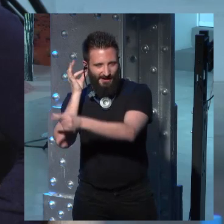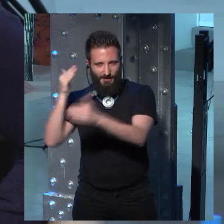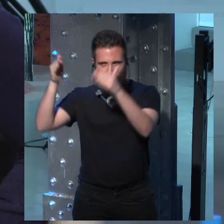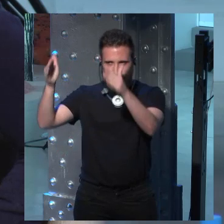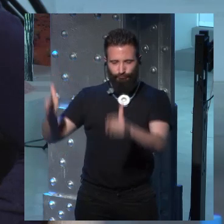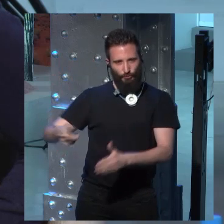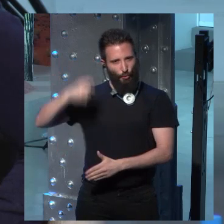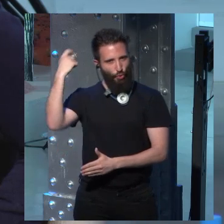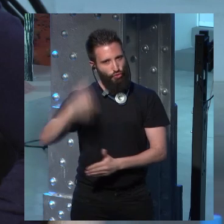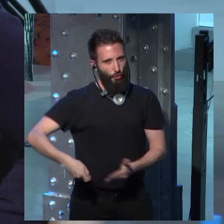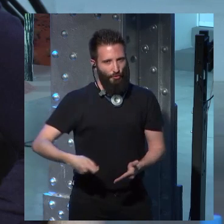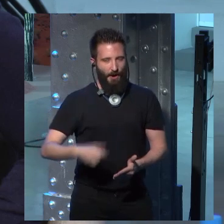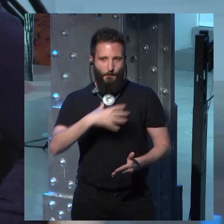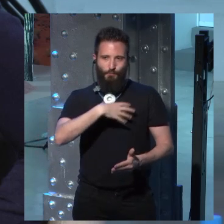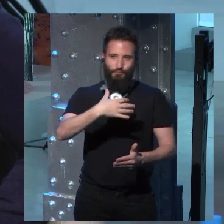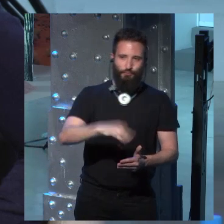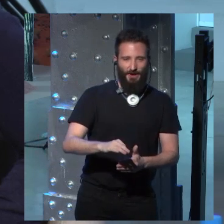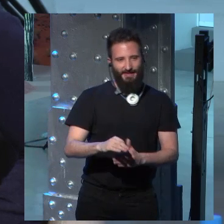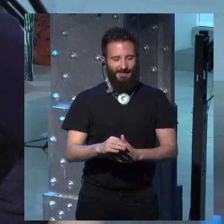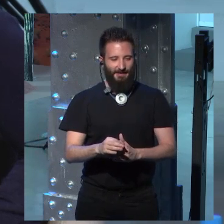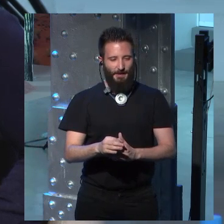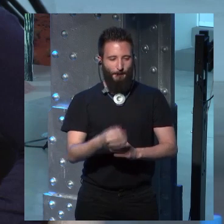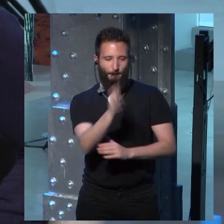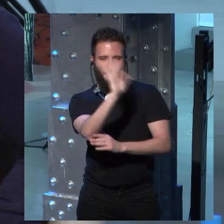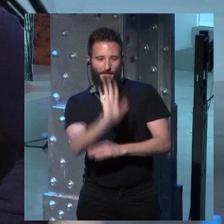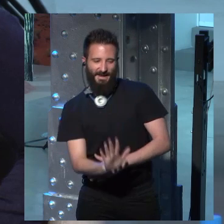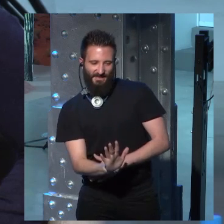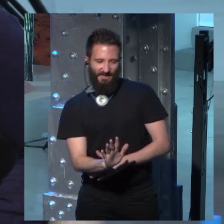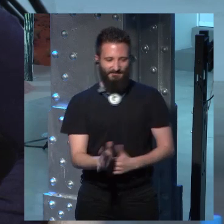not really all of who she is, that maybe she has a